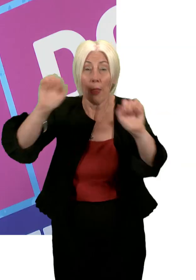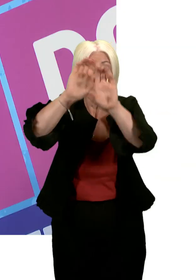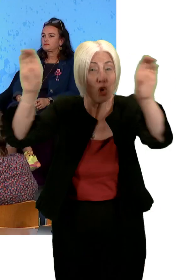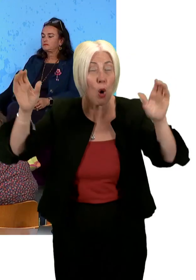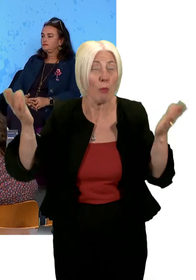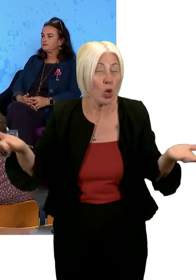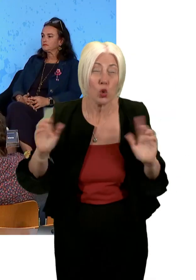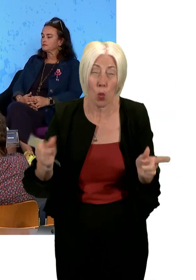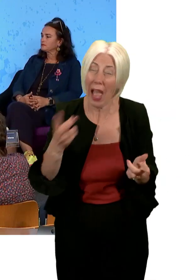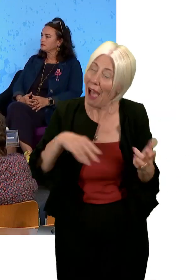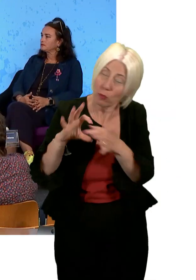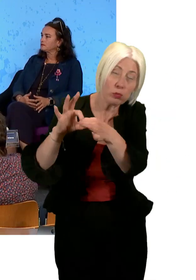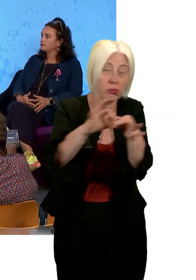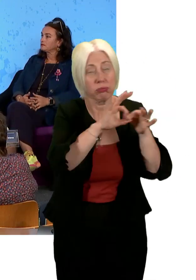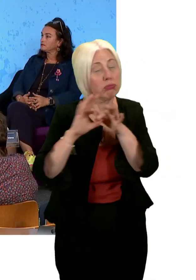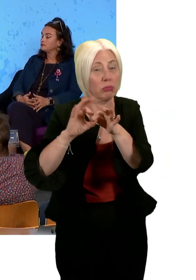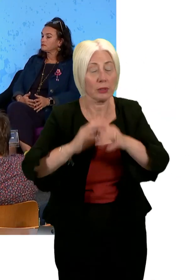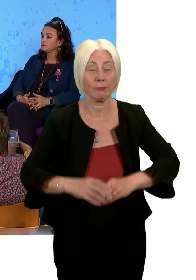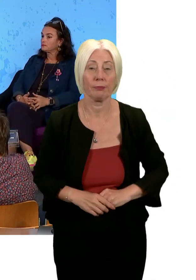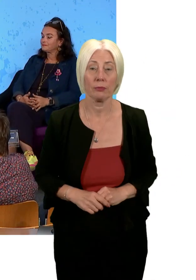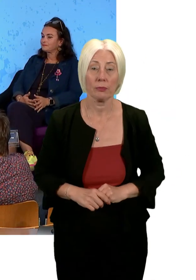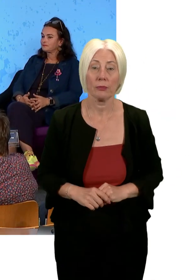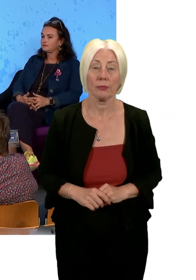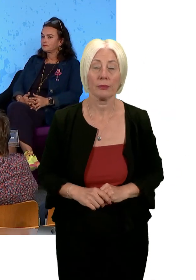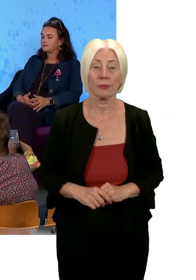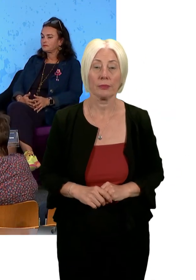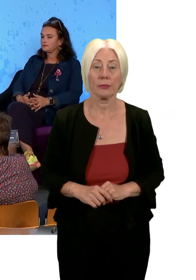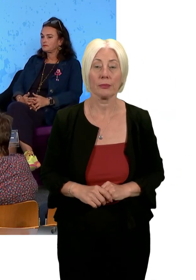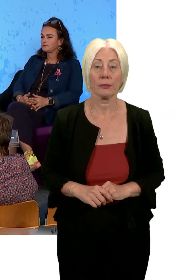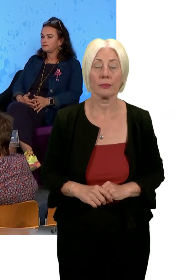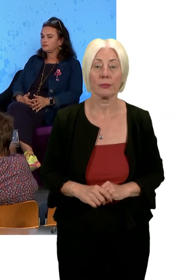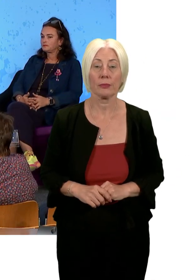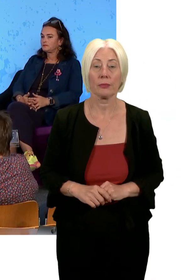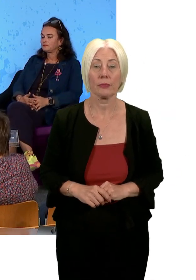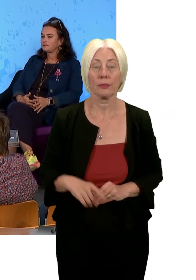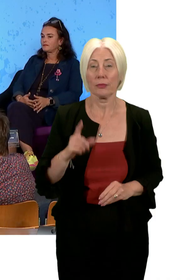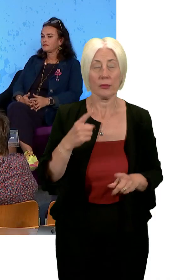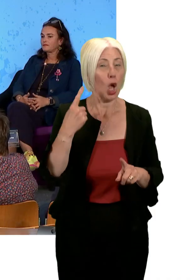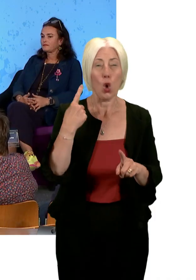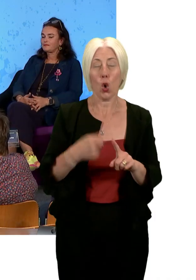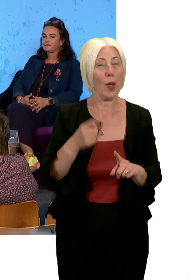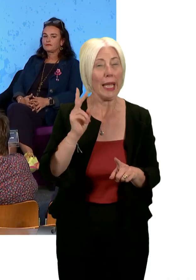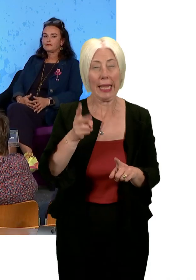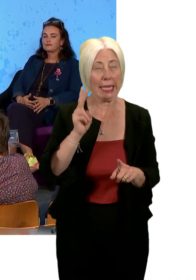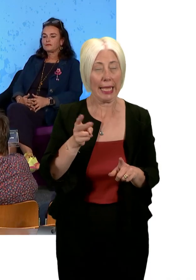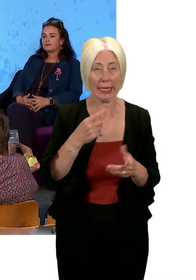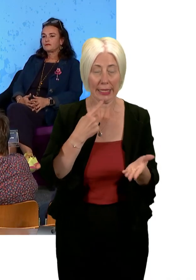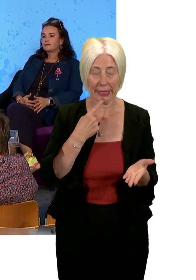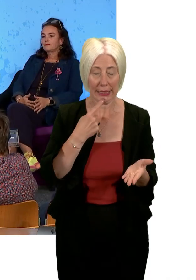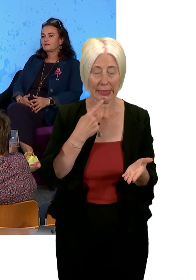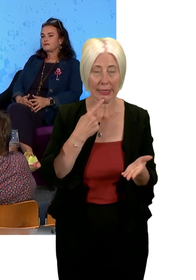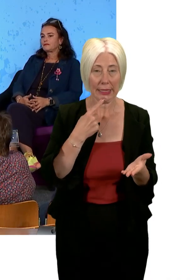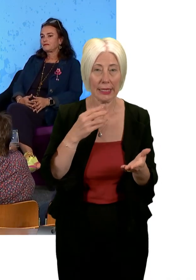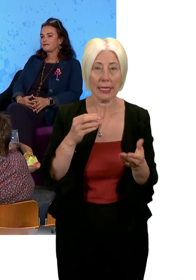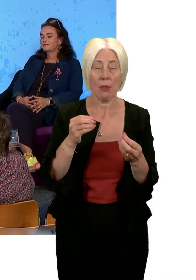here and no other? Okay, yeah, let's go here with Robin again. Yeah, just a quick question, really. We've sort of touched on it. There's quite